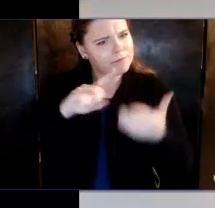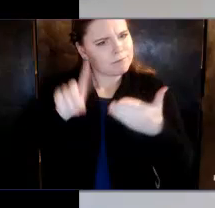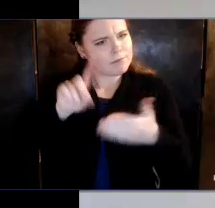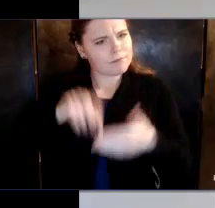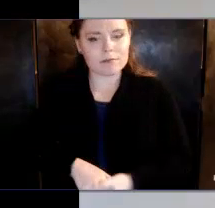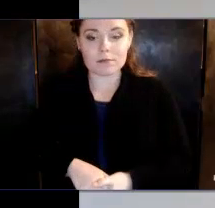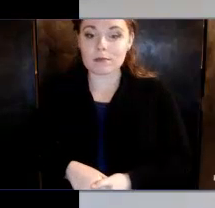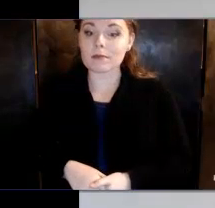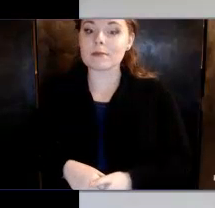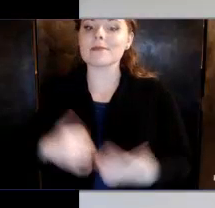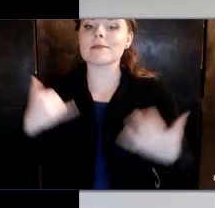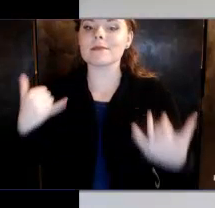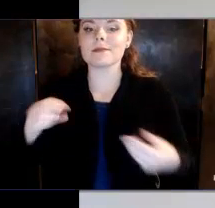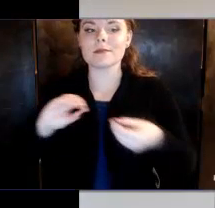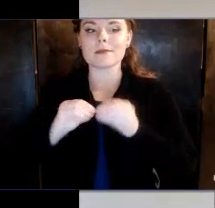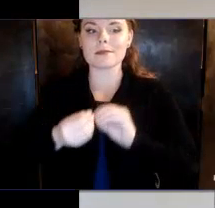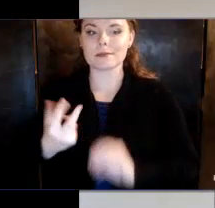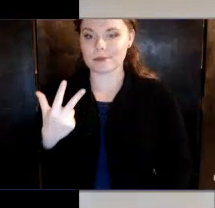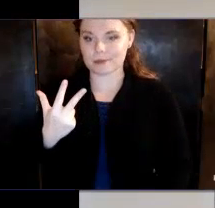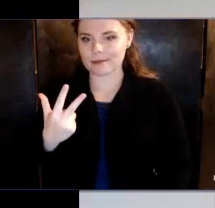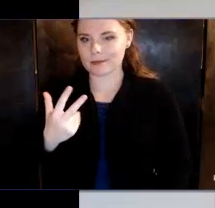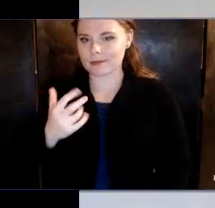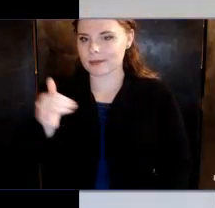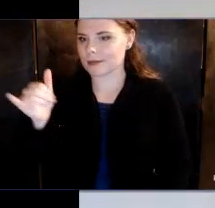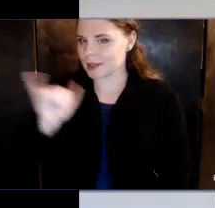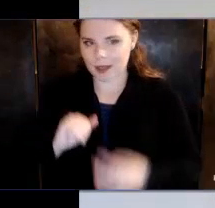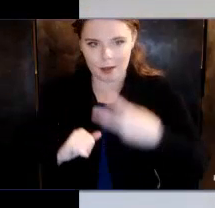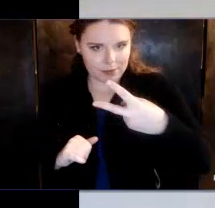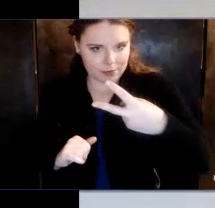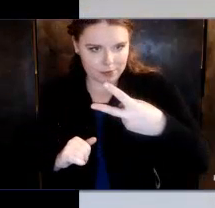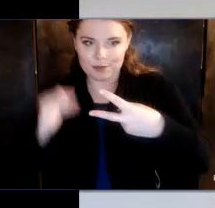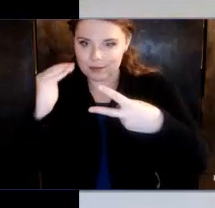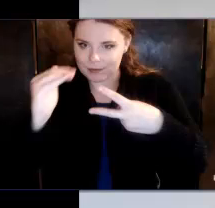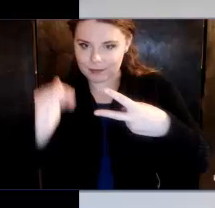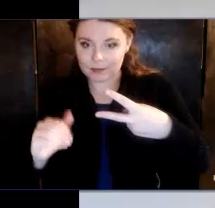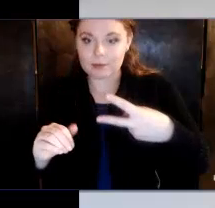Moving on to example 3, our same two steps. 48